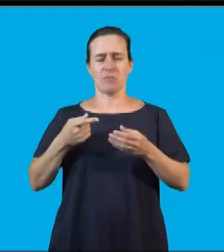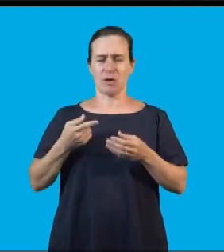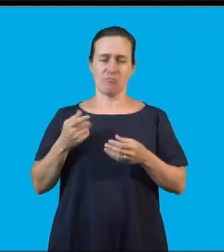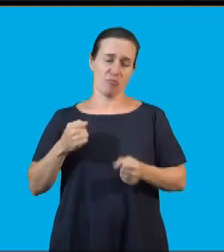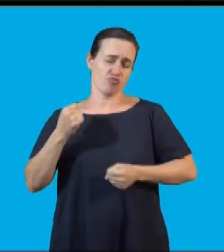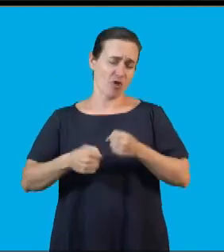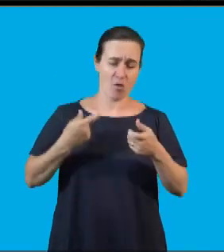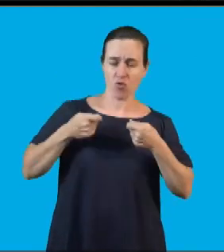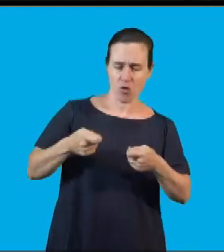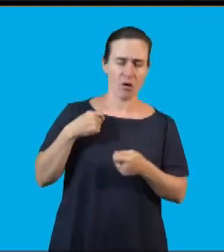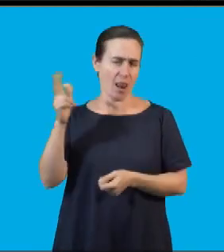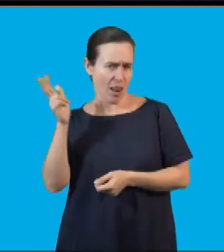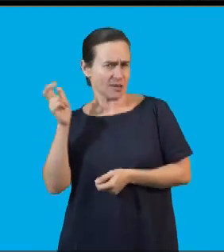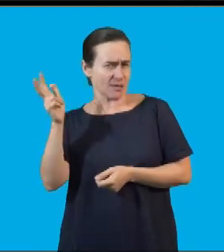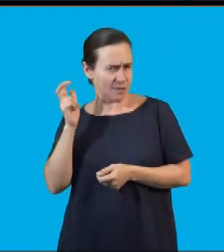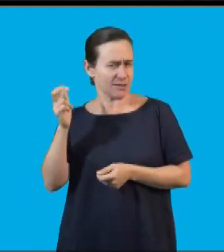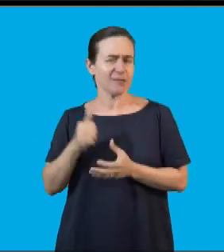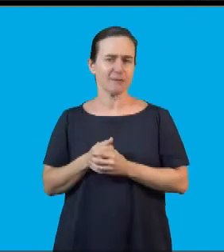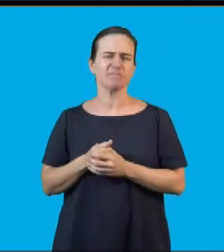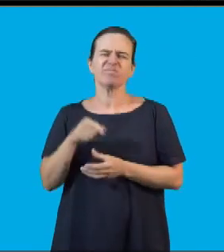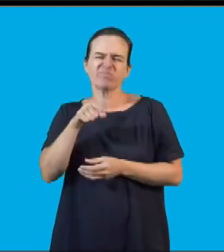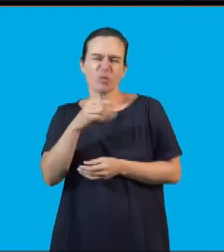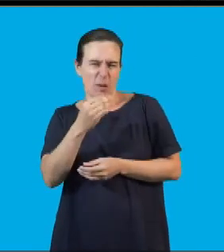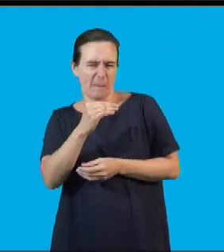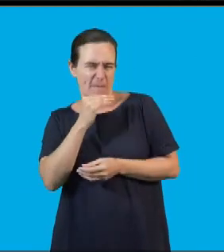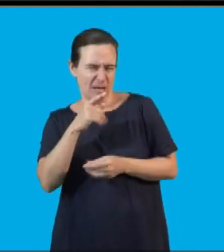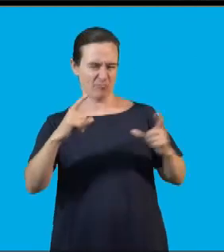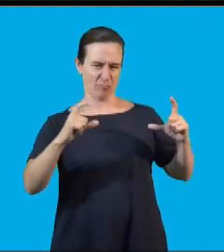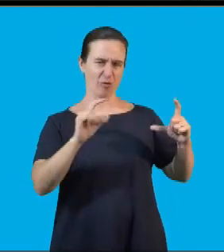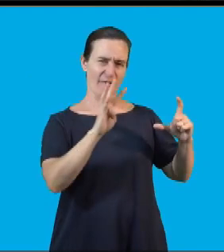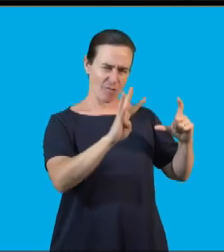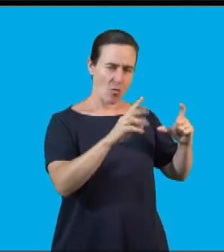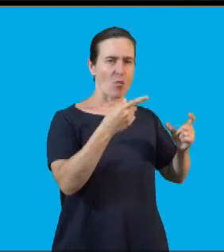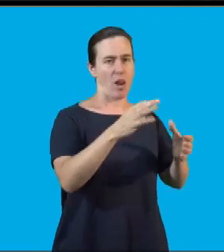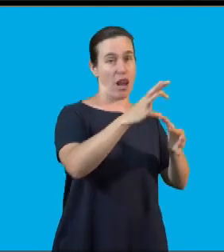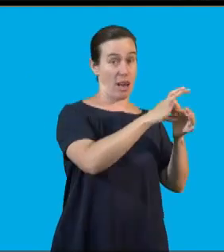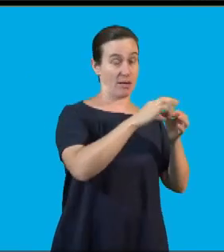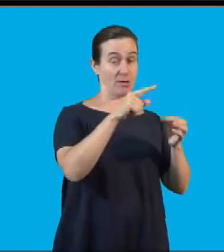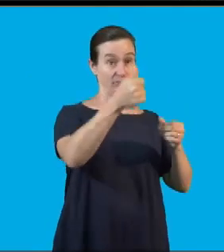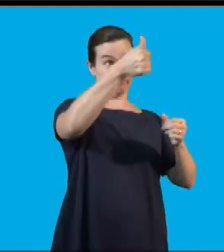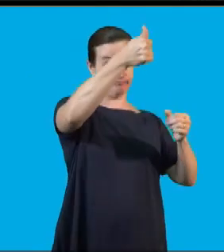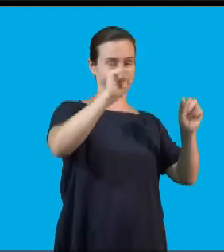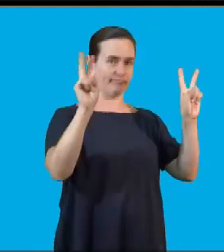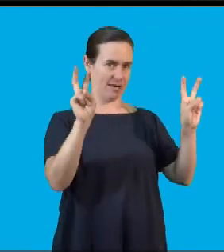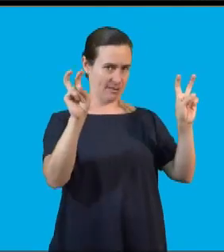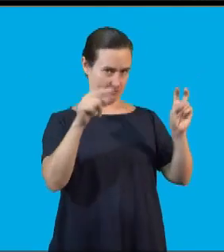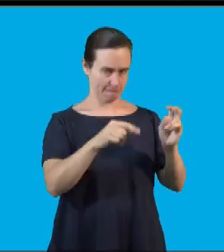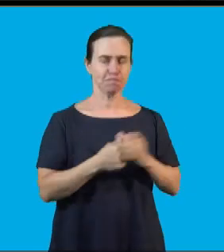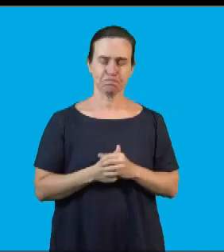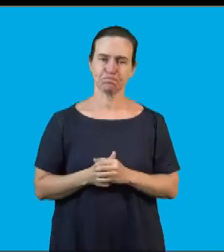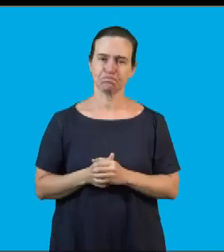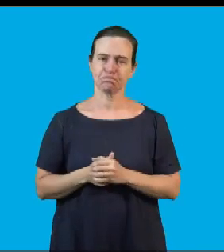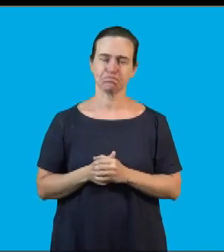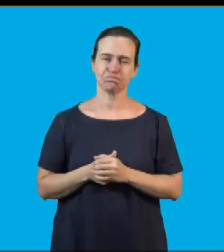while going for a run or cooking dinner. So that's the essence of what links to the subheading, the